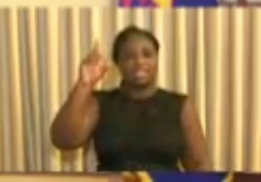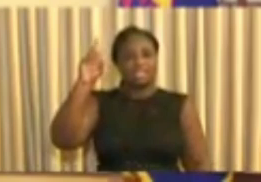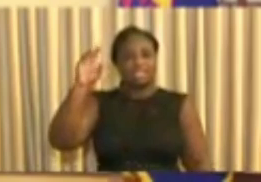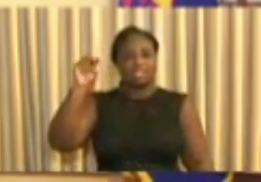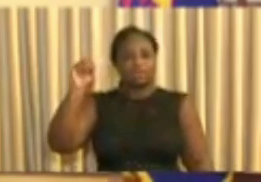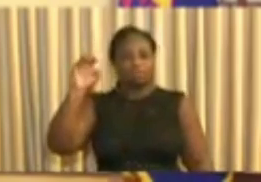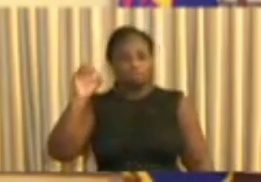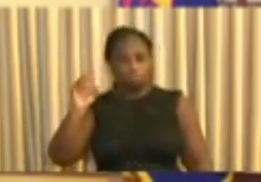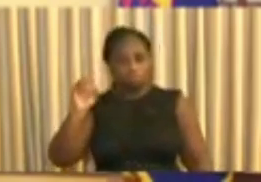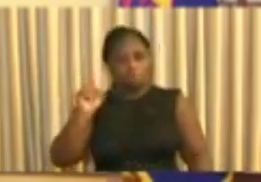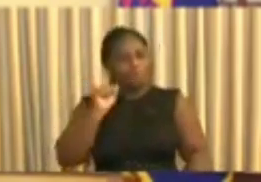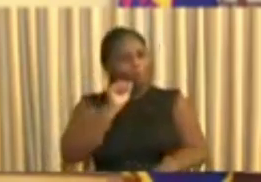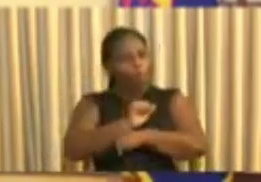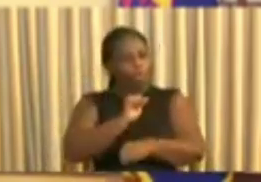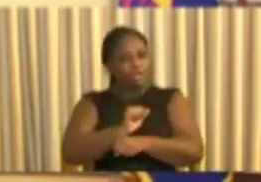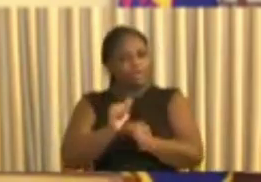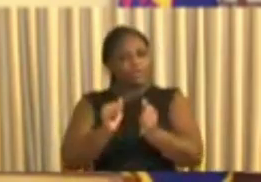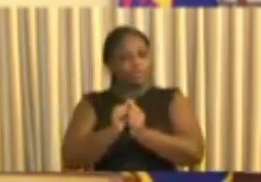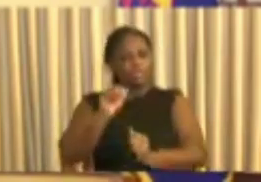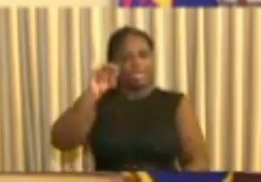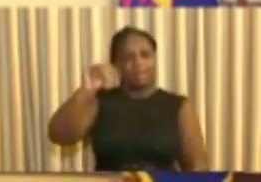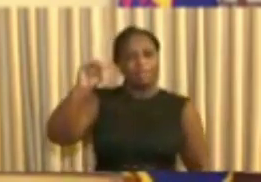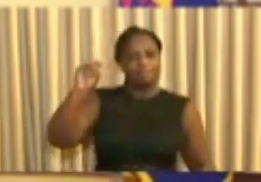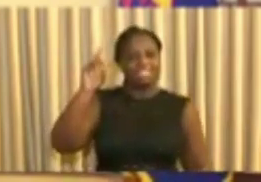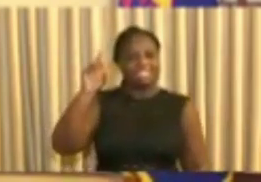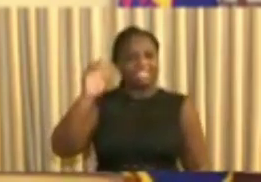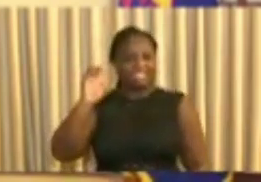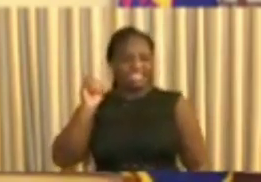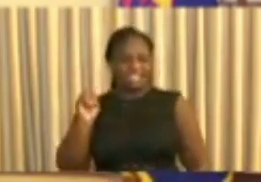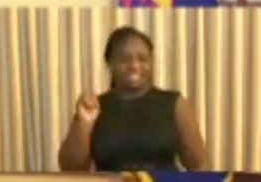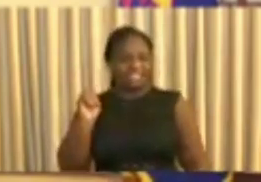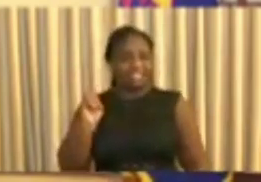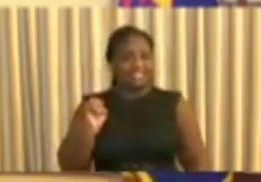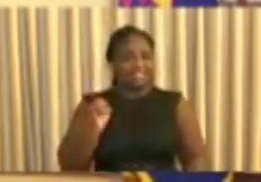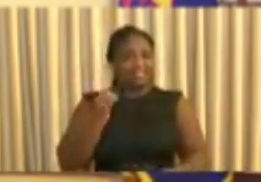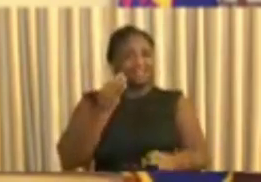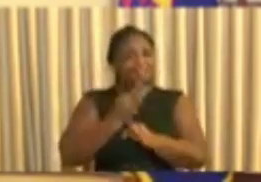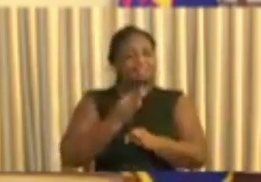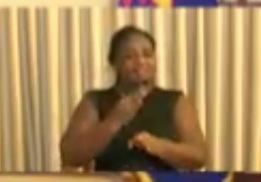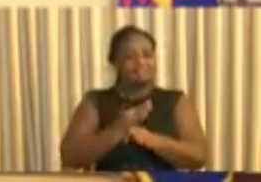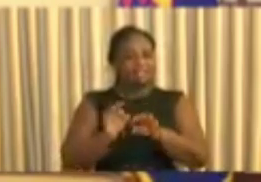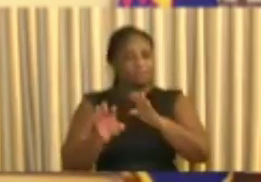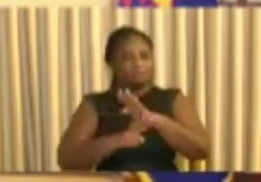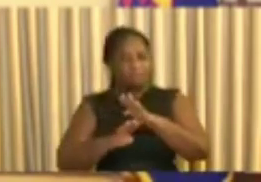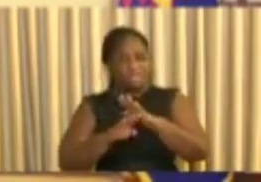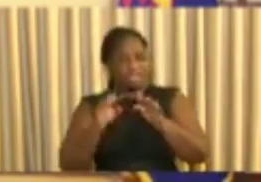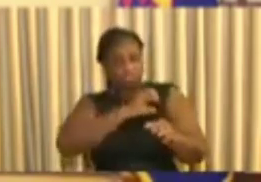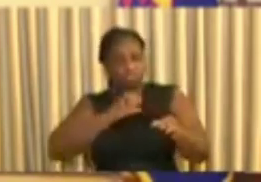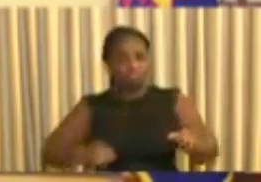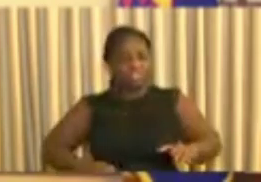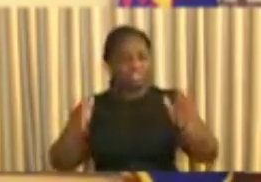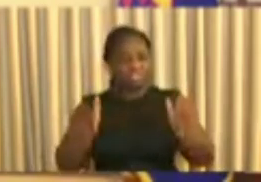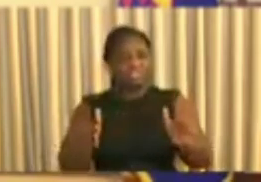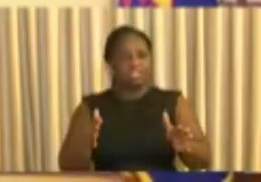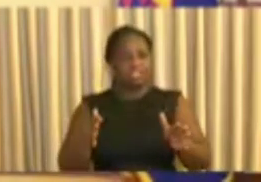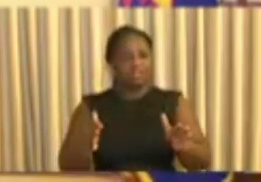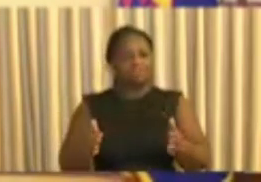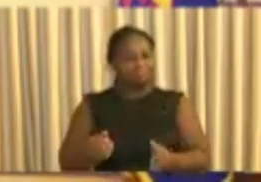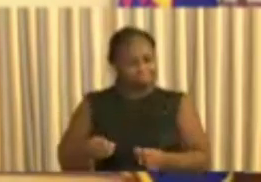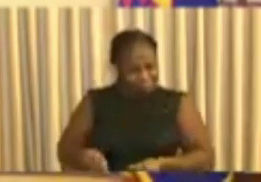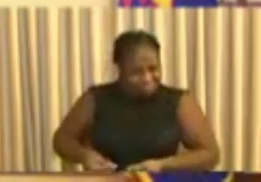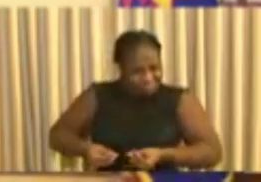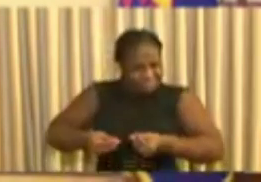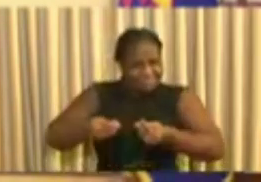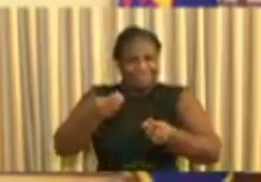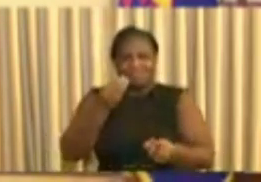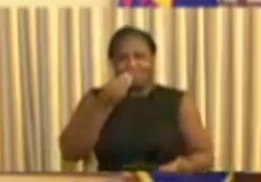NADMO, working with MMDCEs and the faith-based organizations, have begun to provide